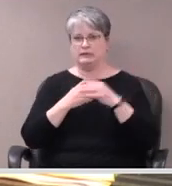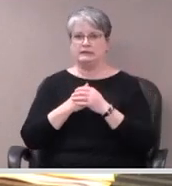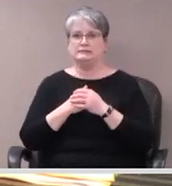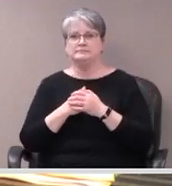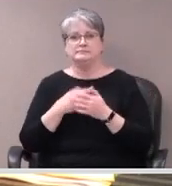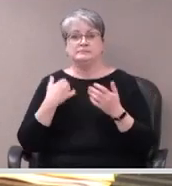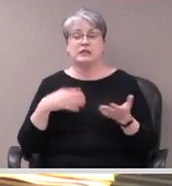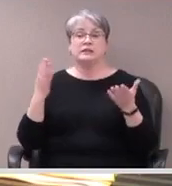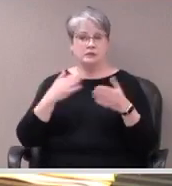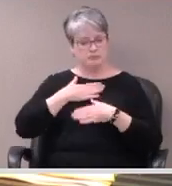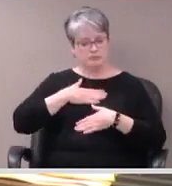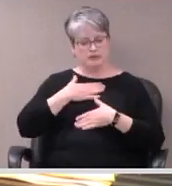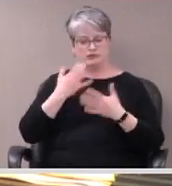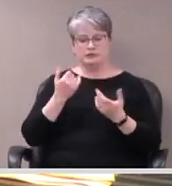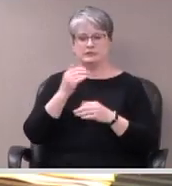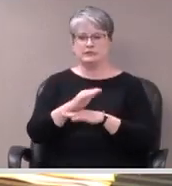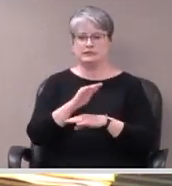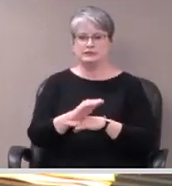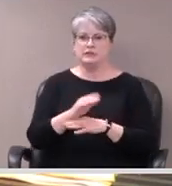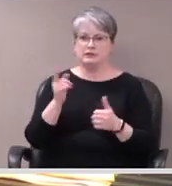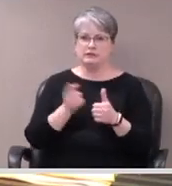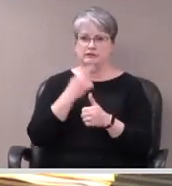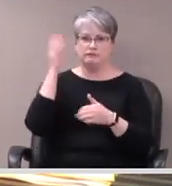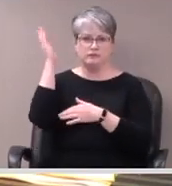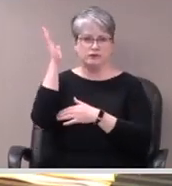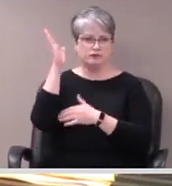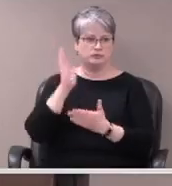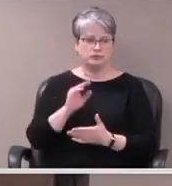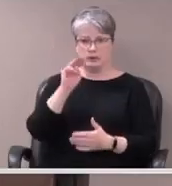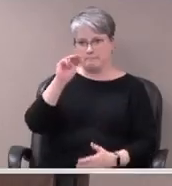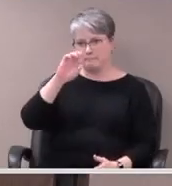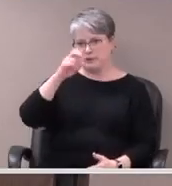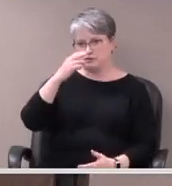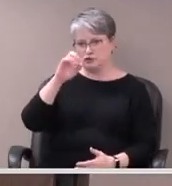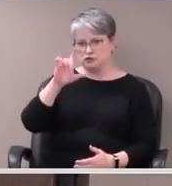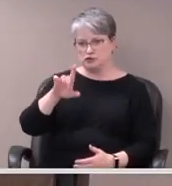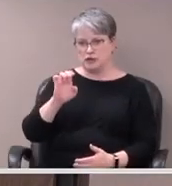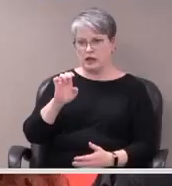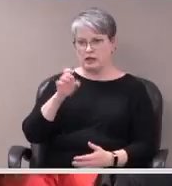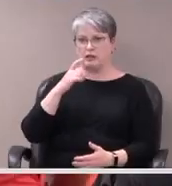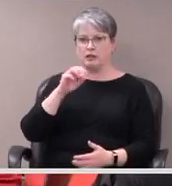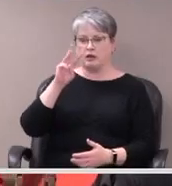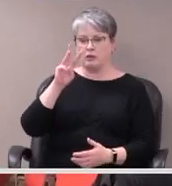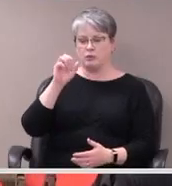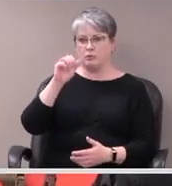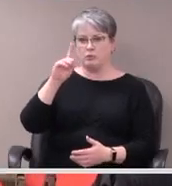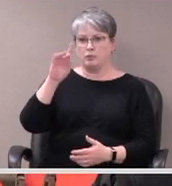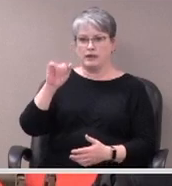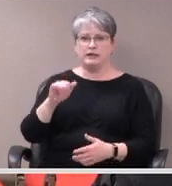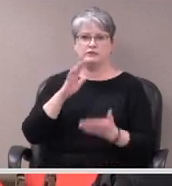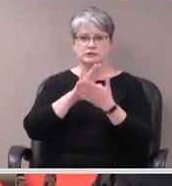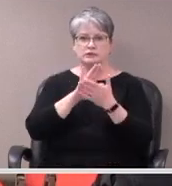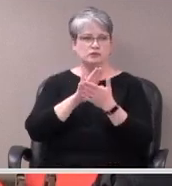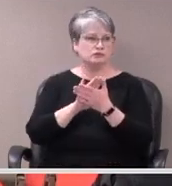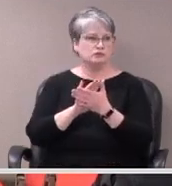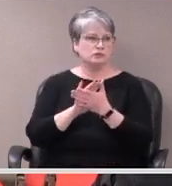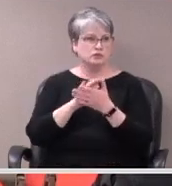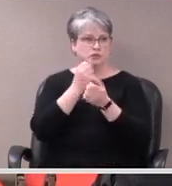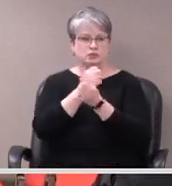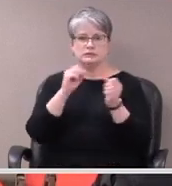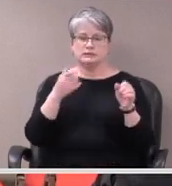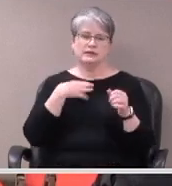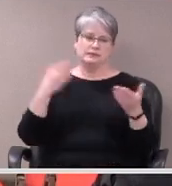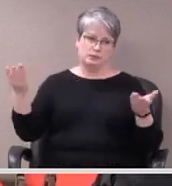this evening to introduce our first speaker. Ms. Michelle Wade is going to speak to us about school safety. Ms. Wade,